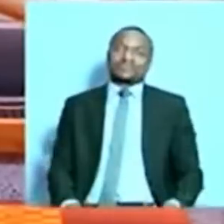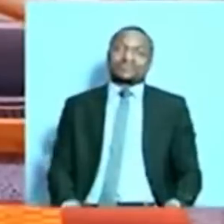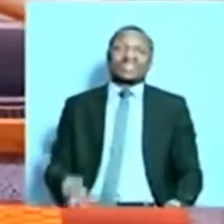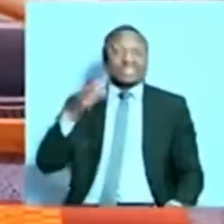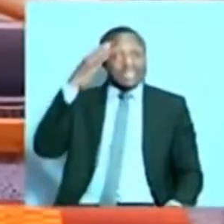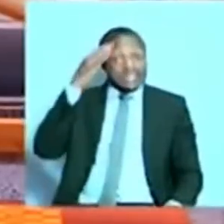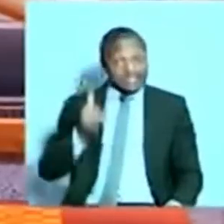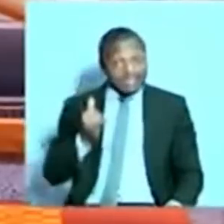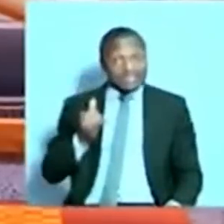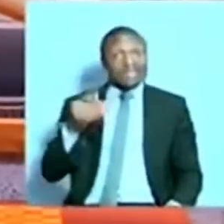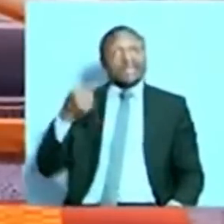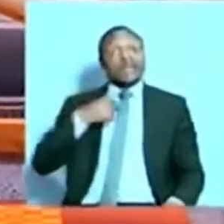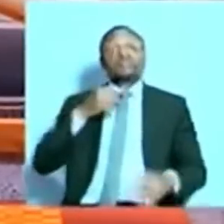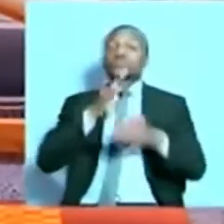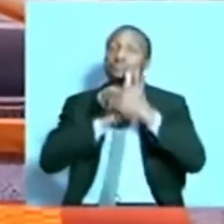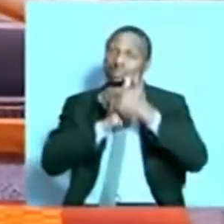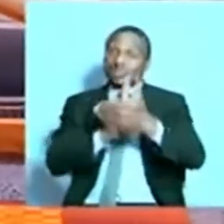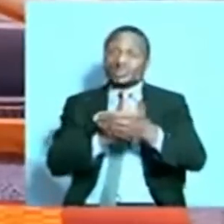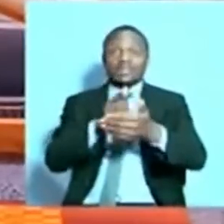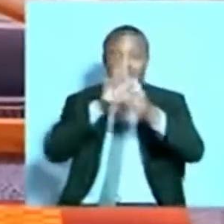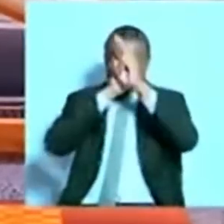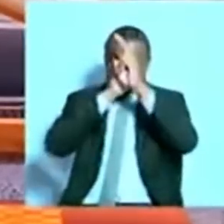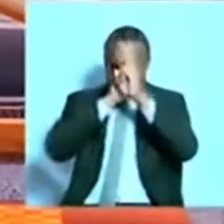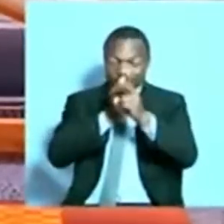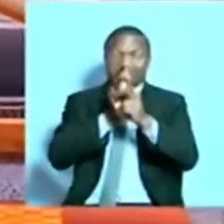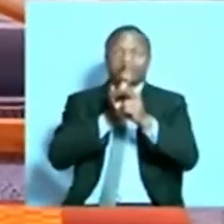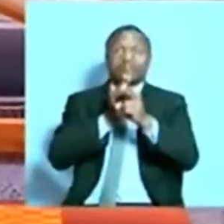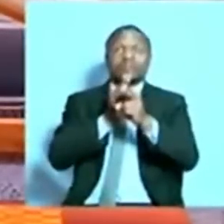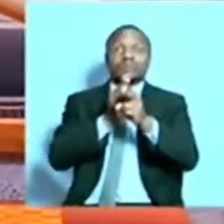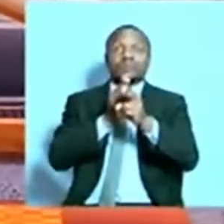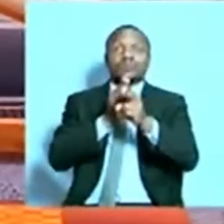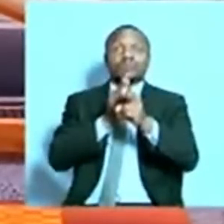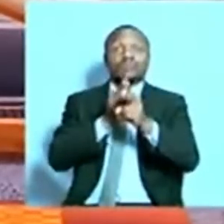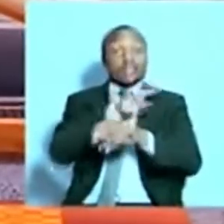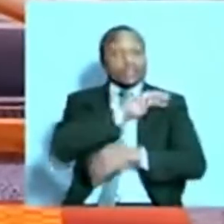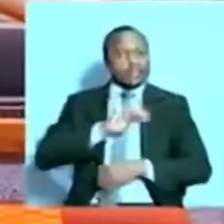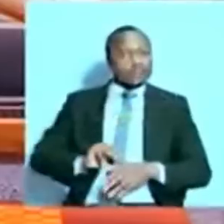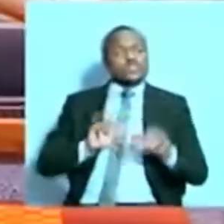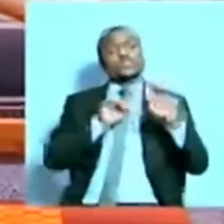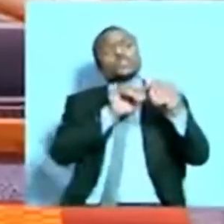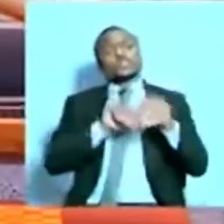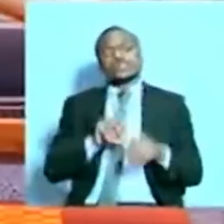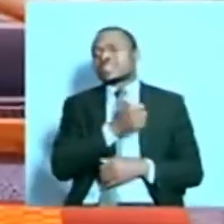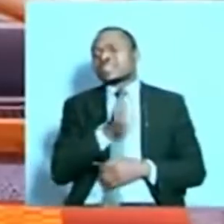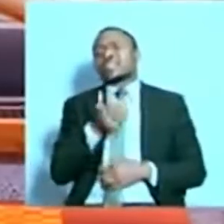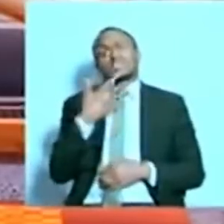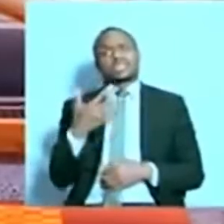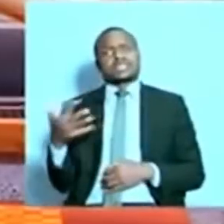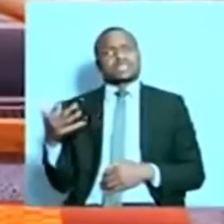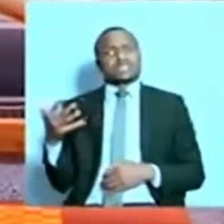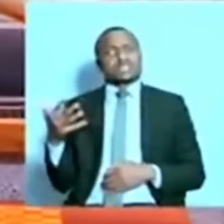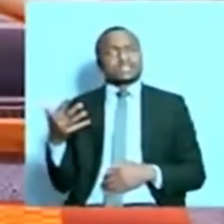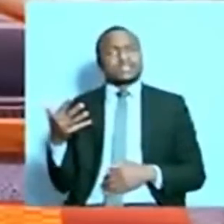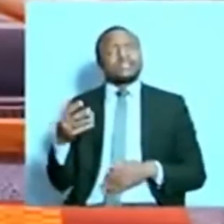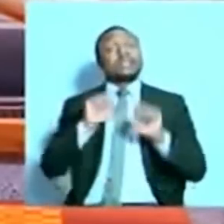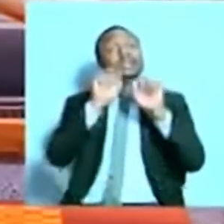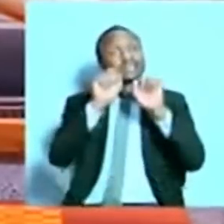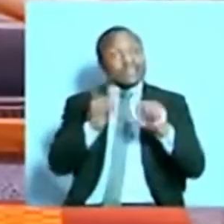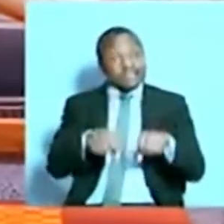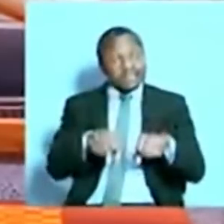That's why I had guided to say, honorable members, to avoid anything that might